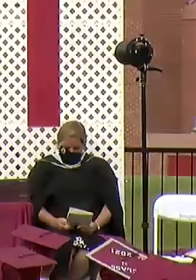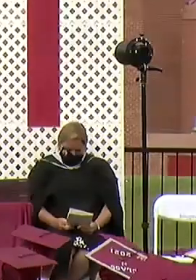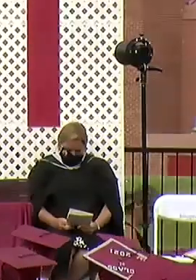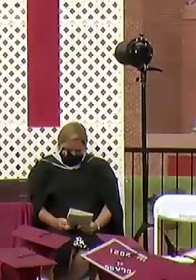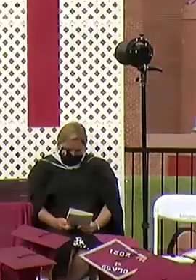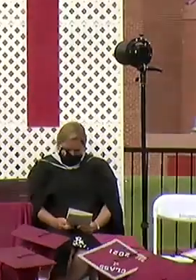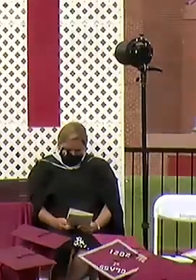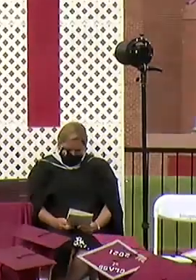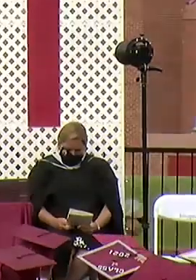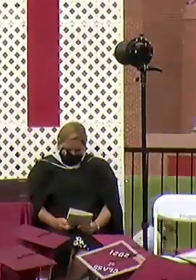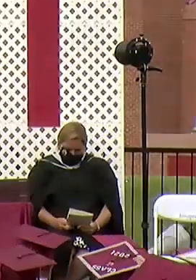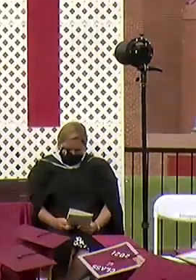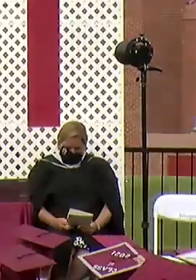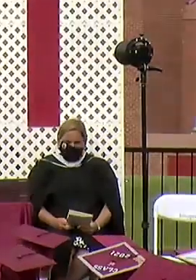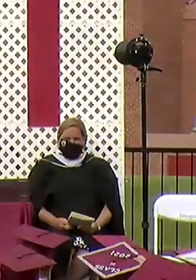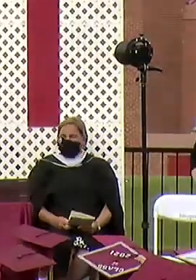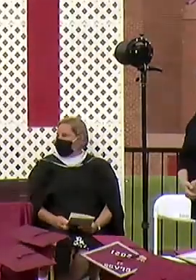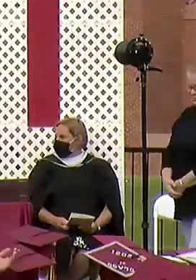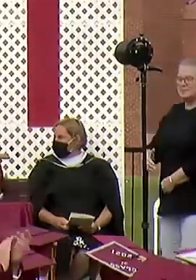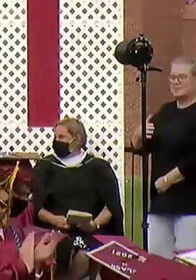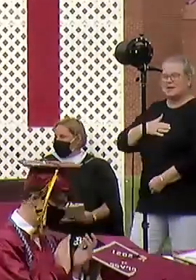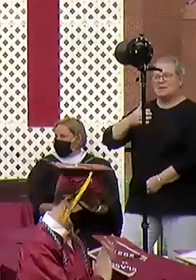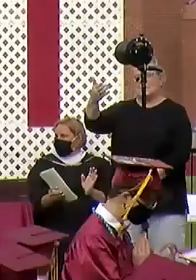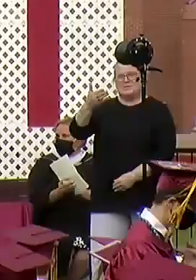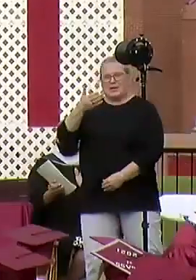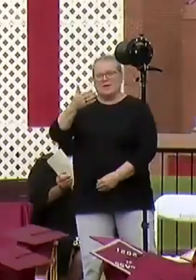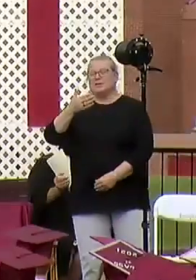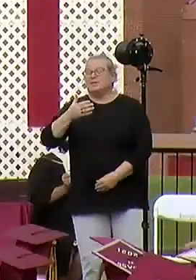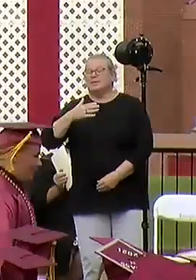Please welcome to the podium, Principal Michael Dunn.